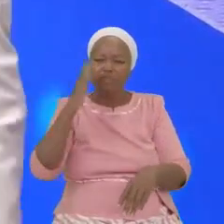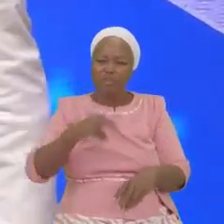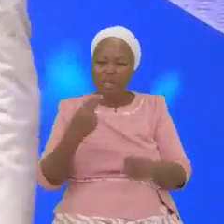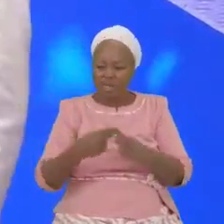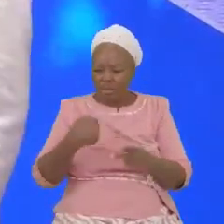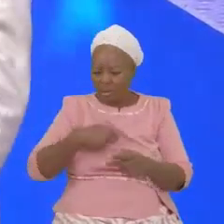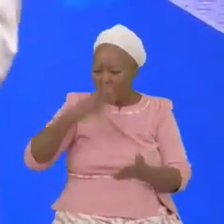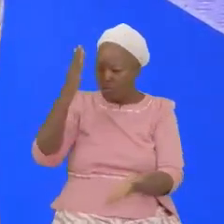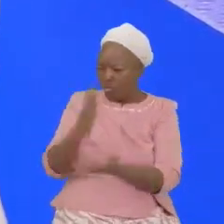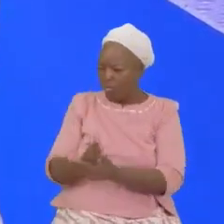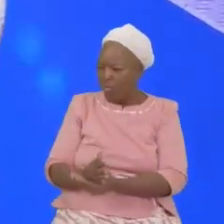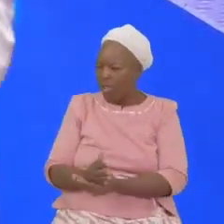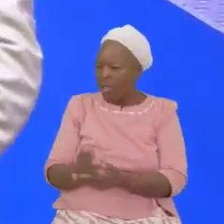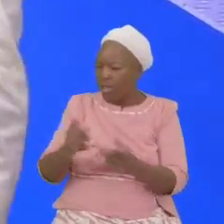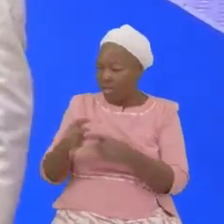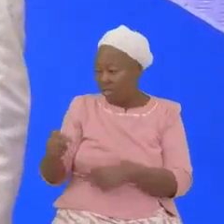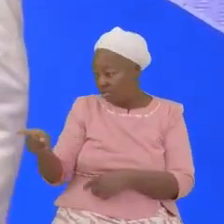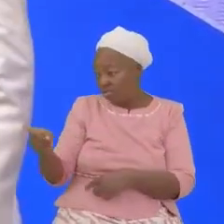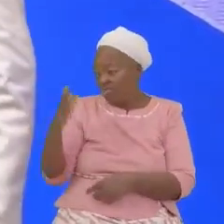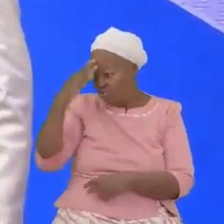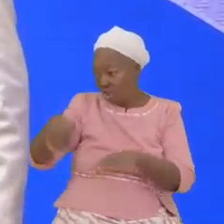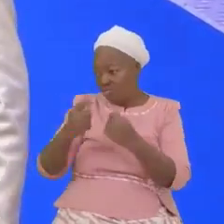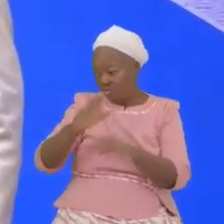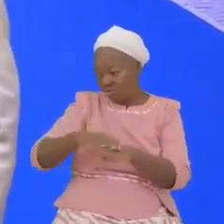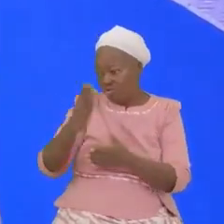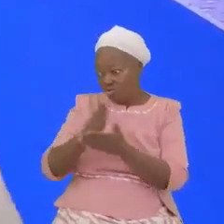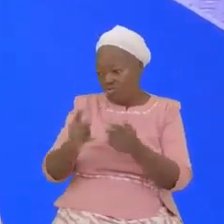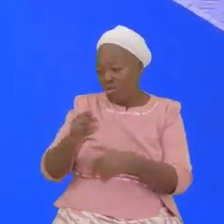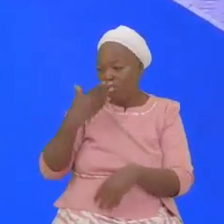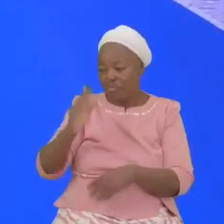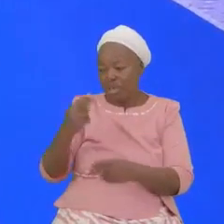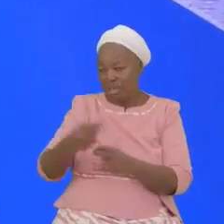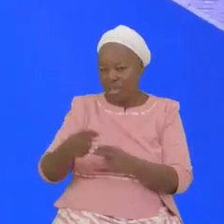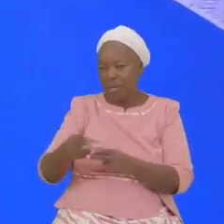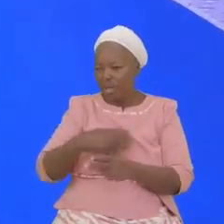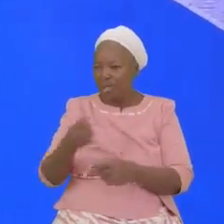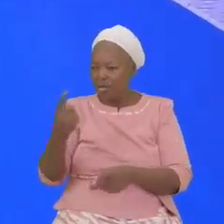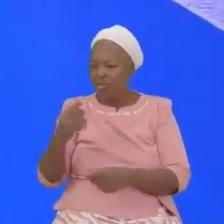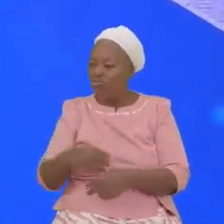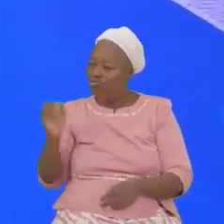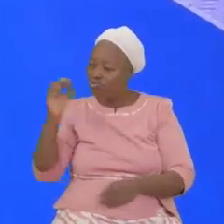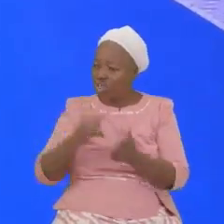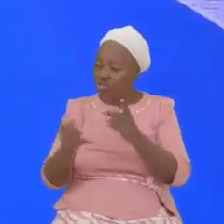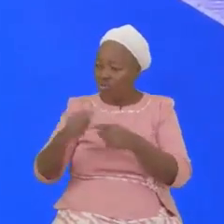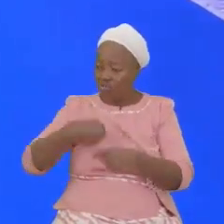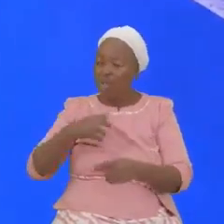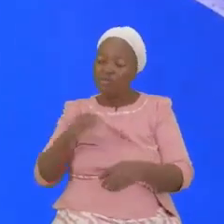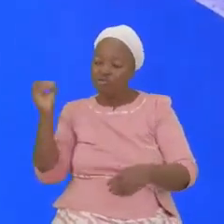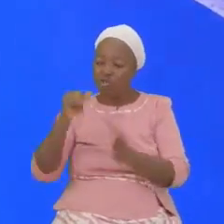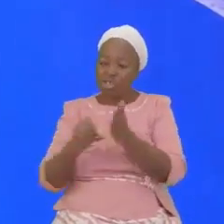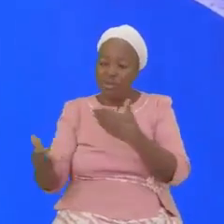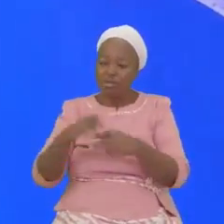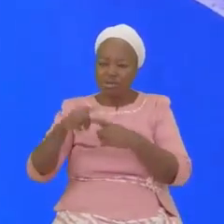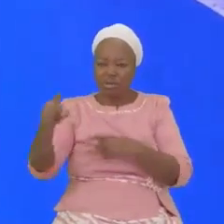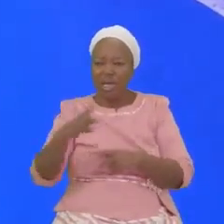stop. I say, you know how to call somebody a bad name? The stone you threw to me, I'm going to throw it at you. And the fellow,